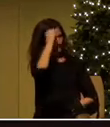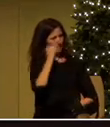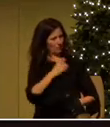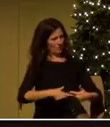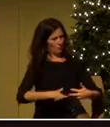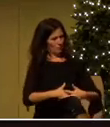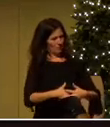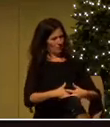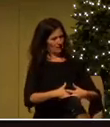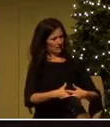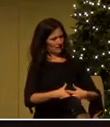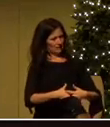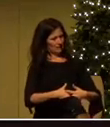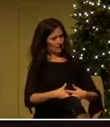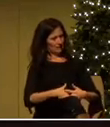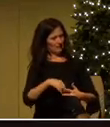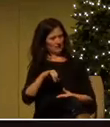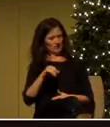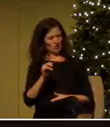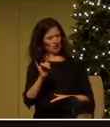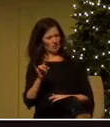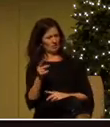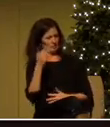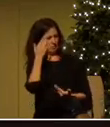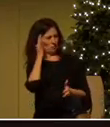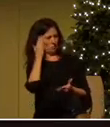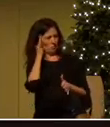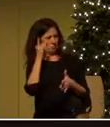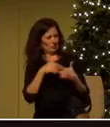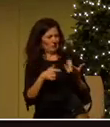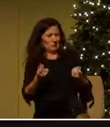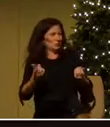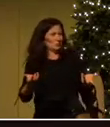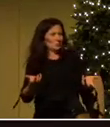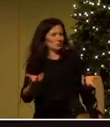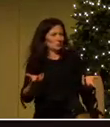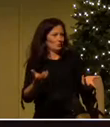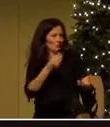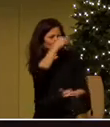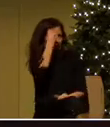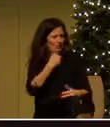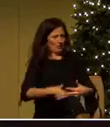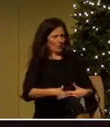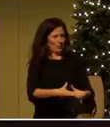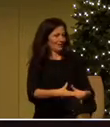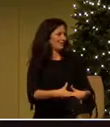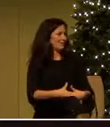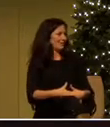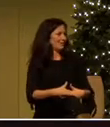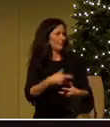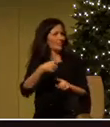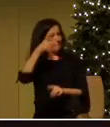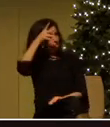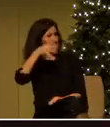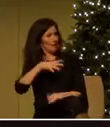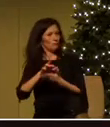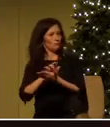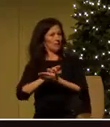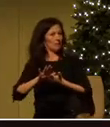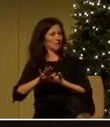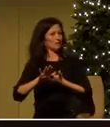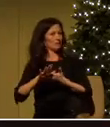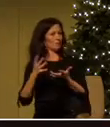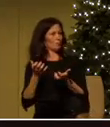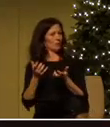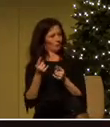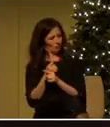And he wasn't sure what to do about that. She was found with child. And he was a man who was righteous and wanted to do